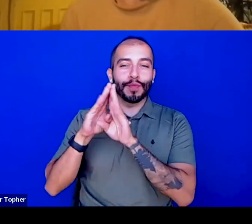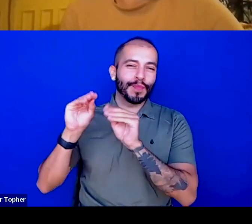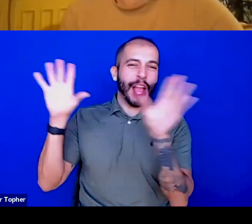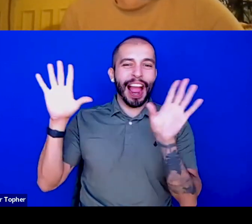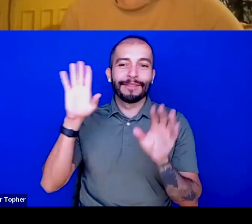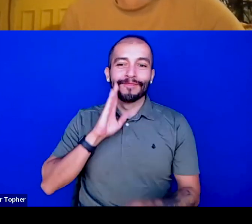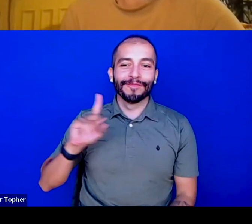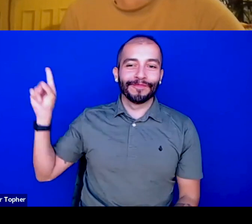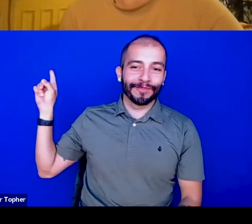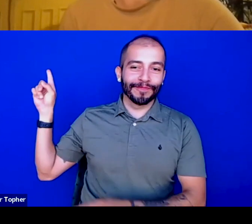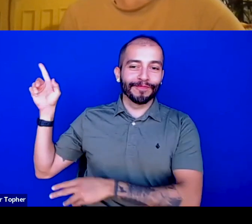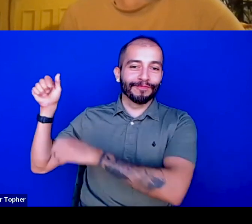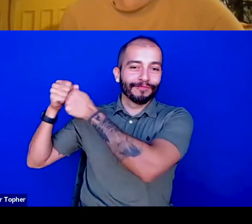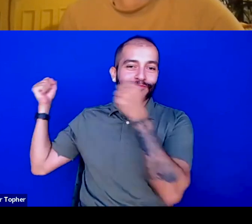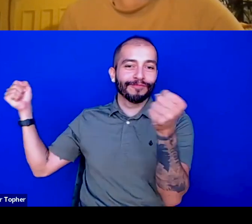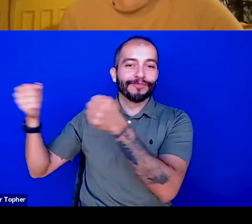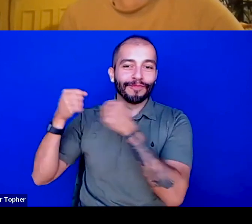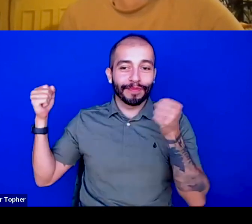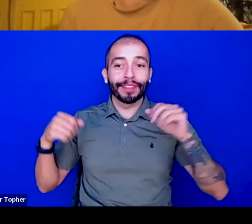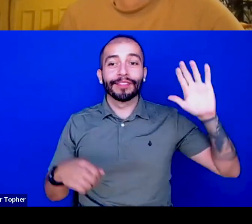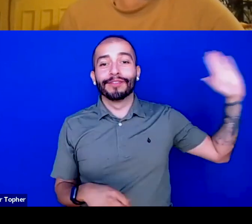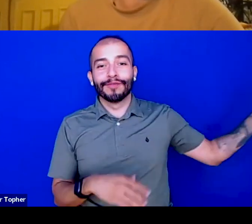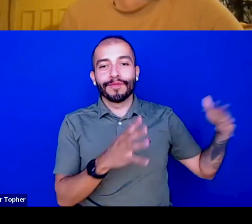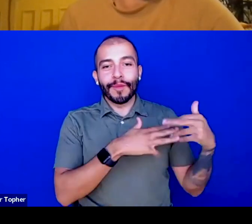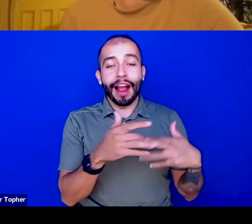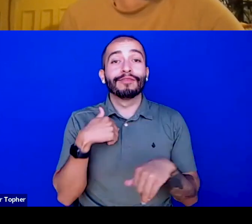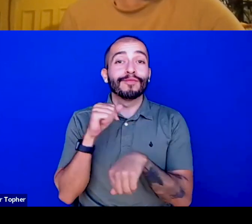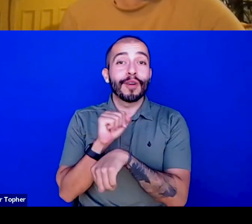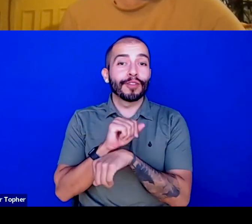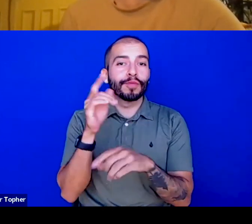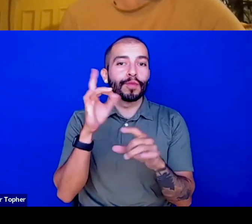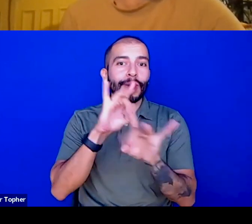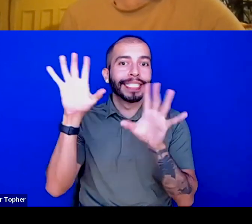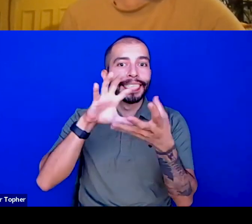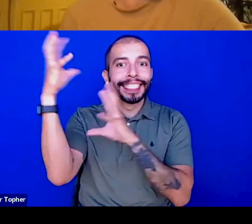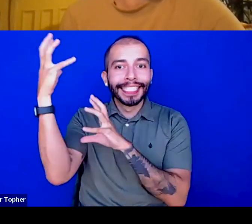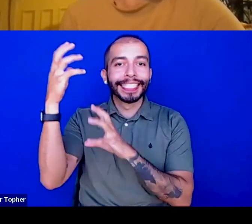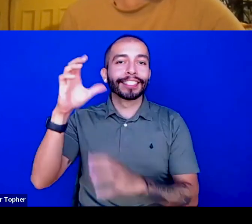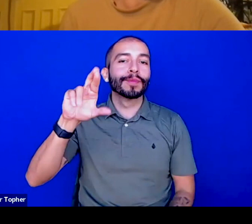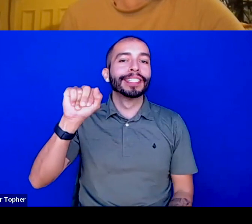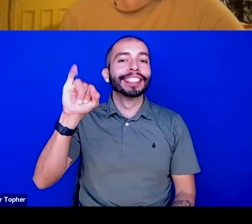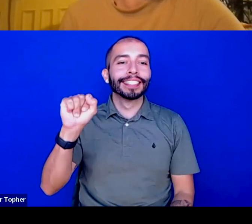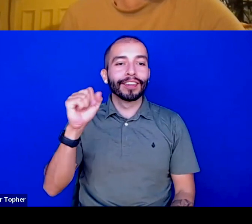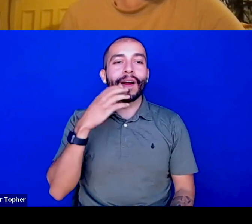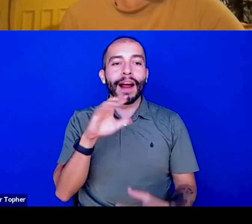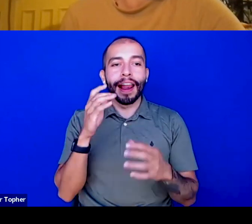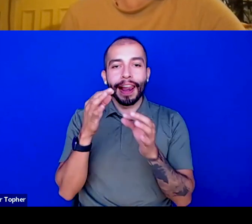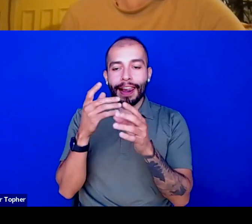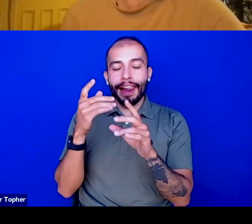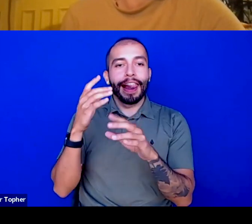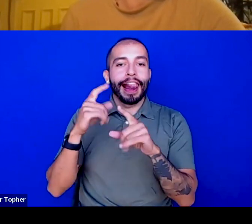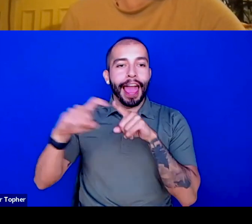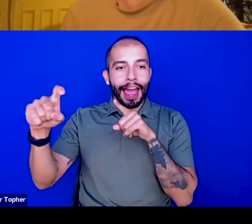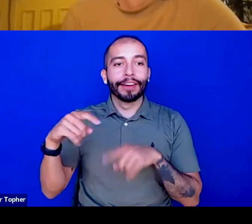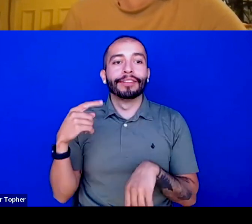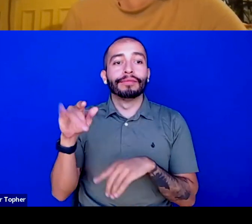from police, and I'm the director of advocacy there at Trans Lifeline, and I'm leading our Safe Hotlines campaign